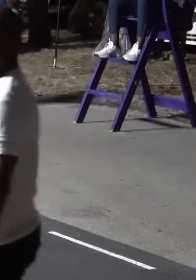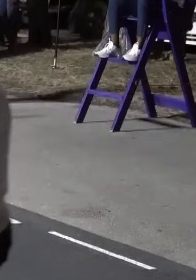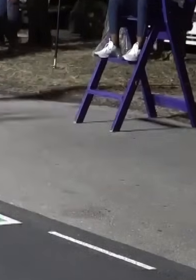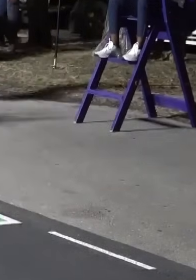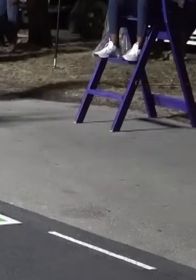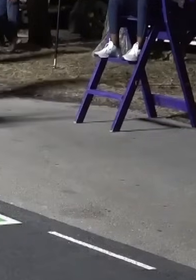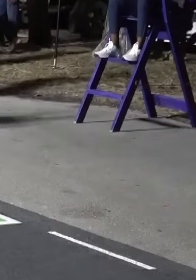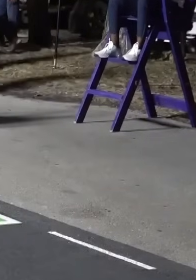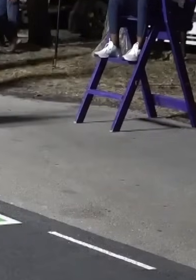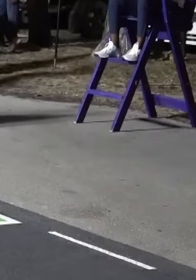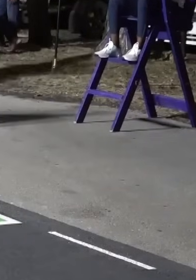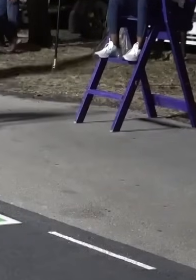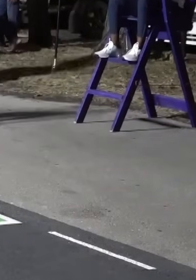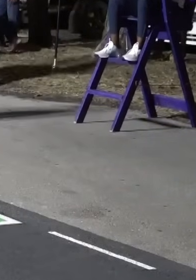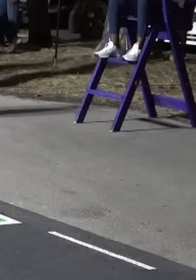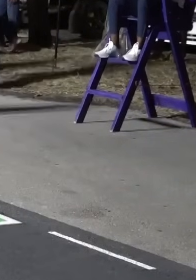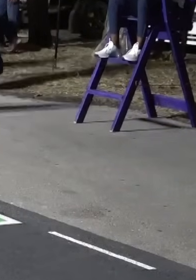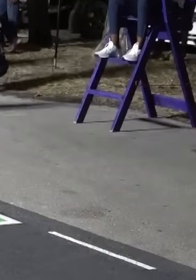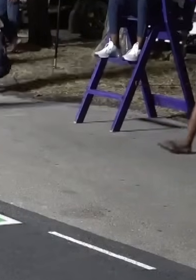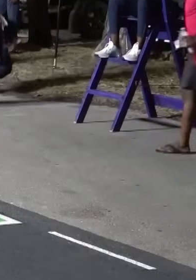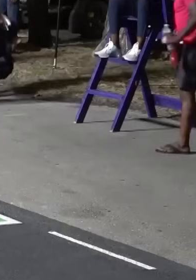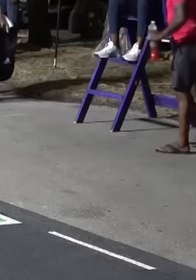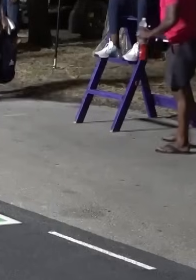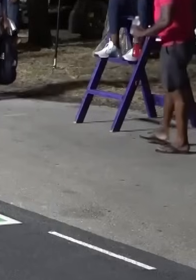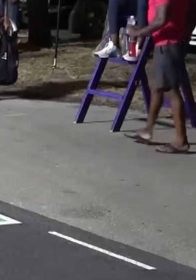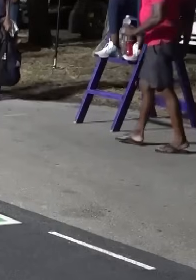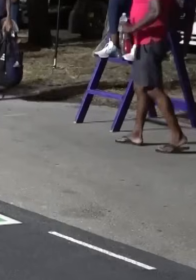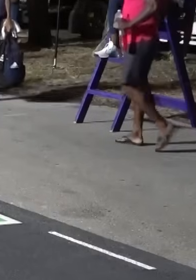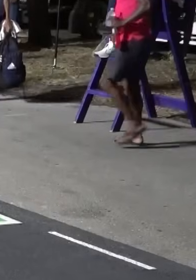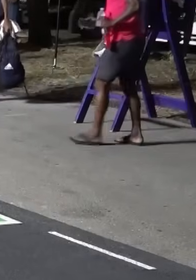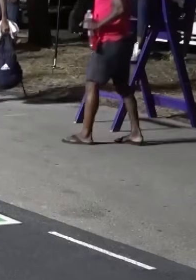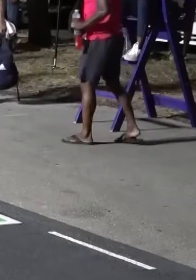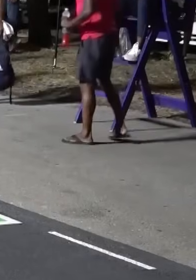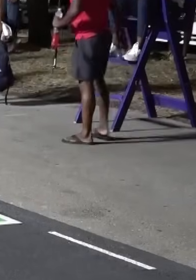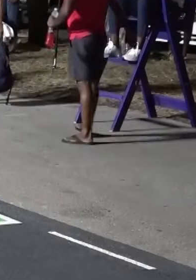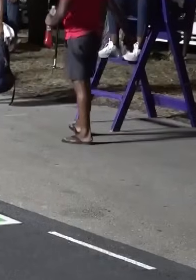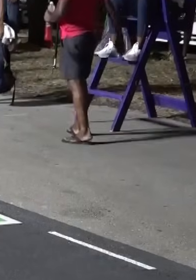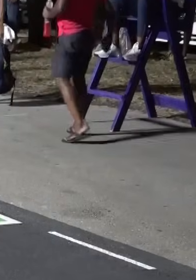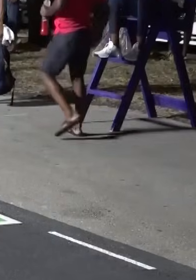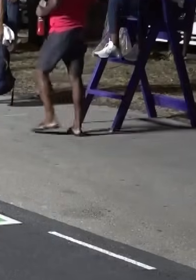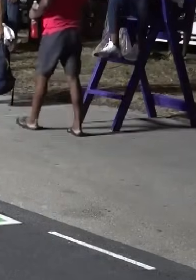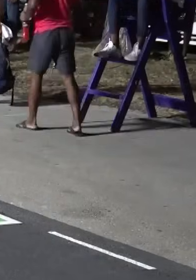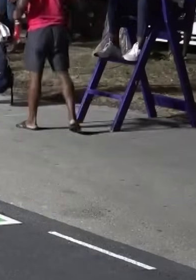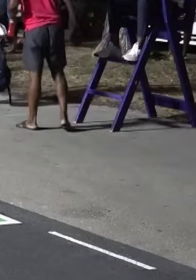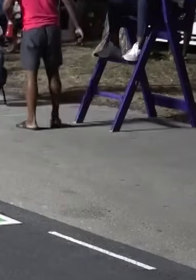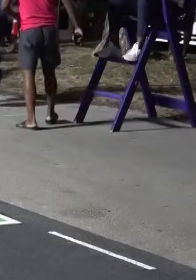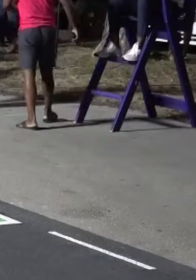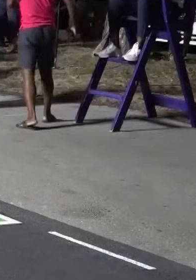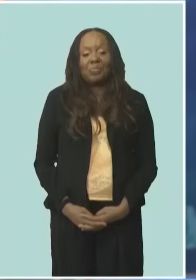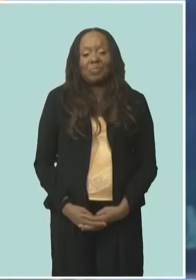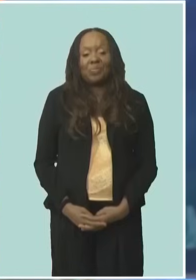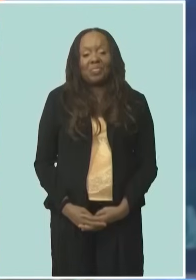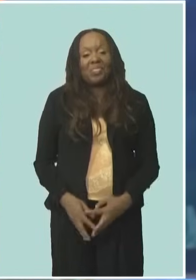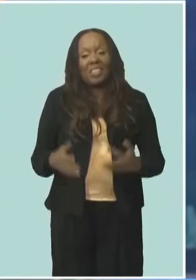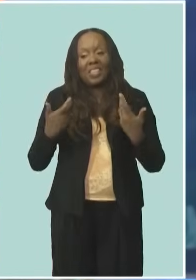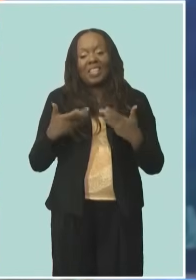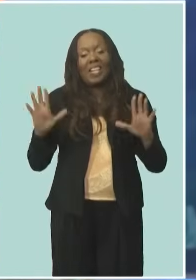win 21-10, 22-20. Anmar Goodrich-Boyce, CBC Sports.